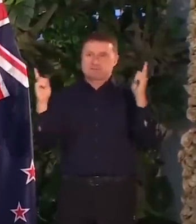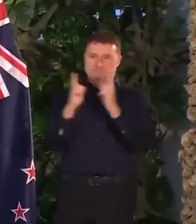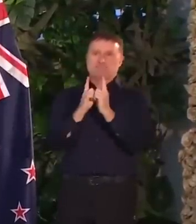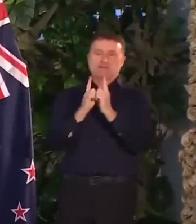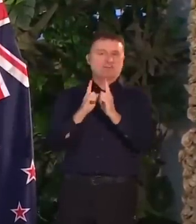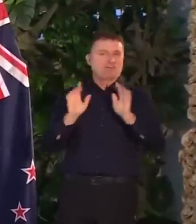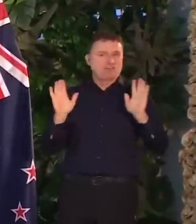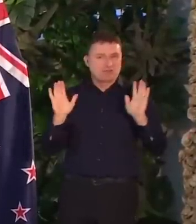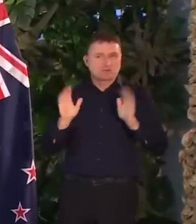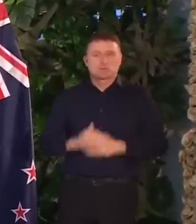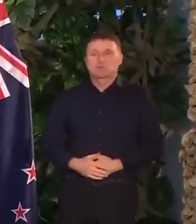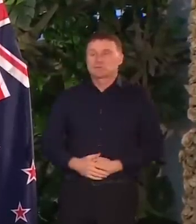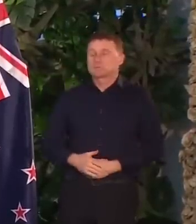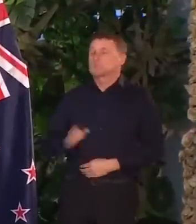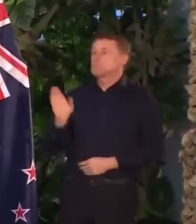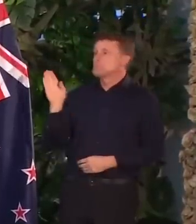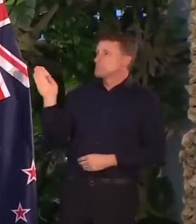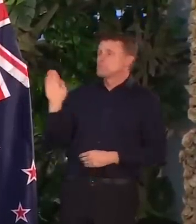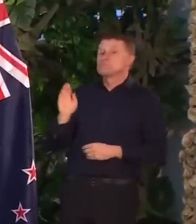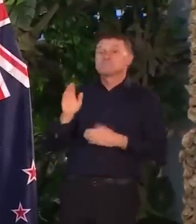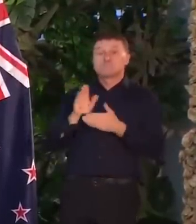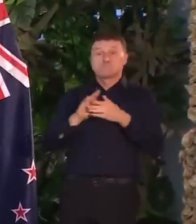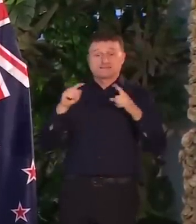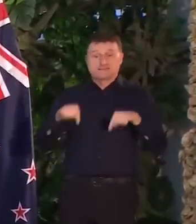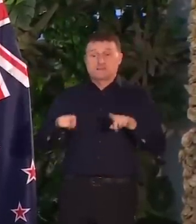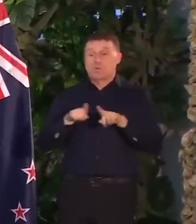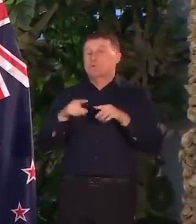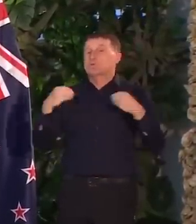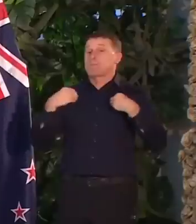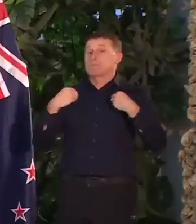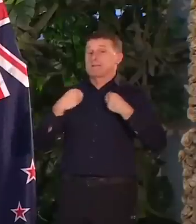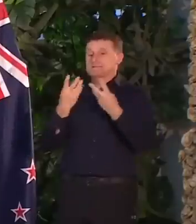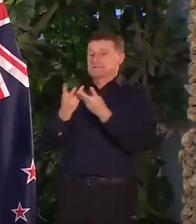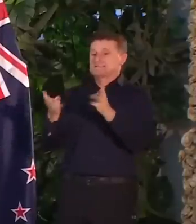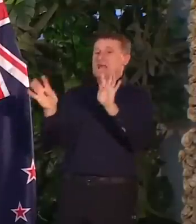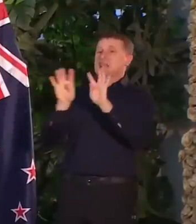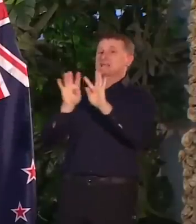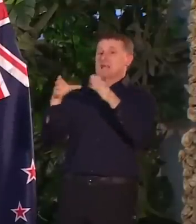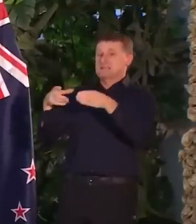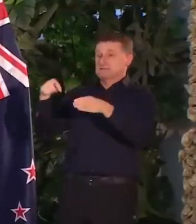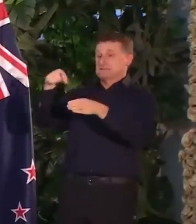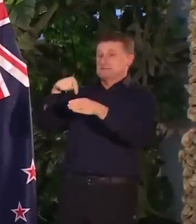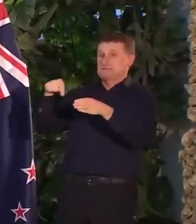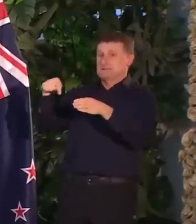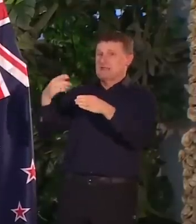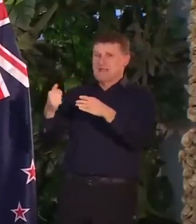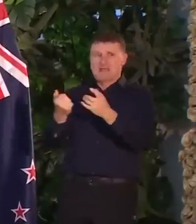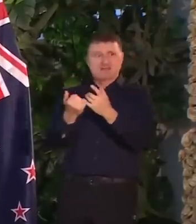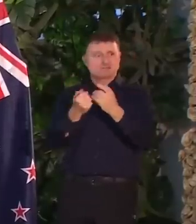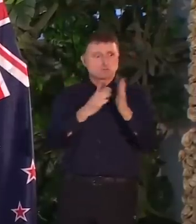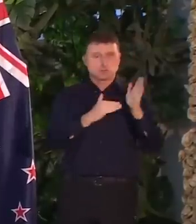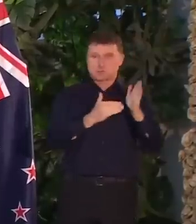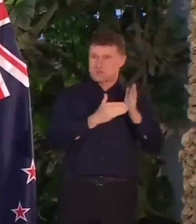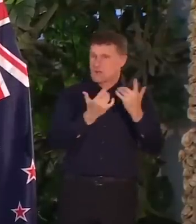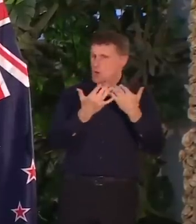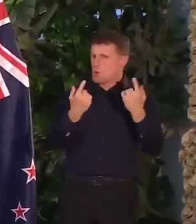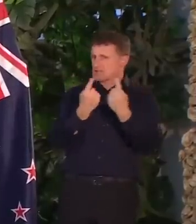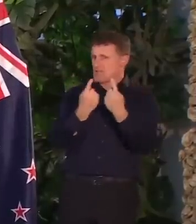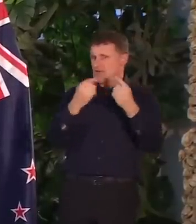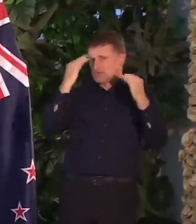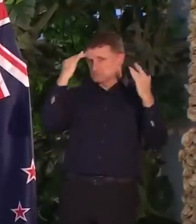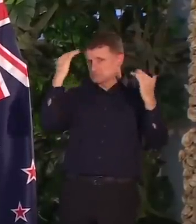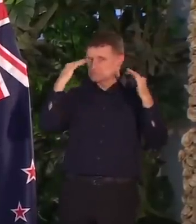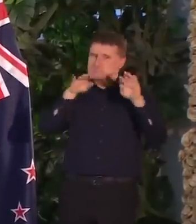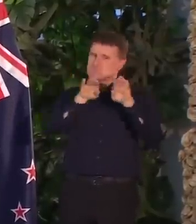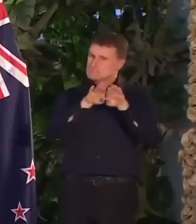said, we have a business delegation with us. We have a lot of things in common, but also a lot of things where we can